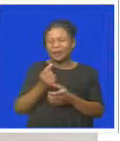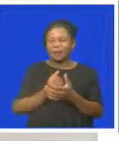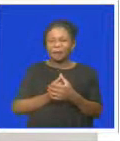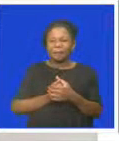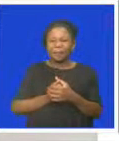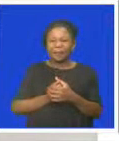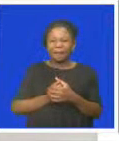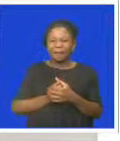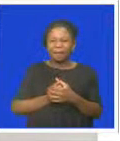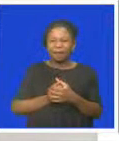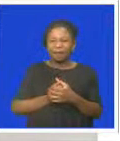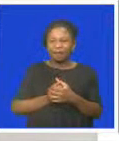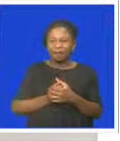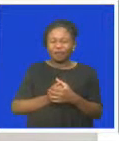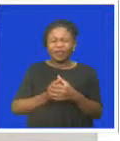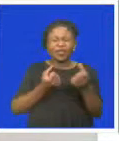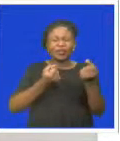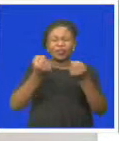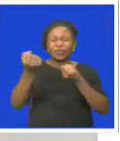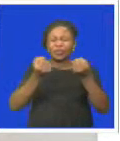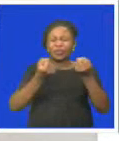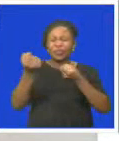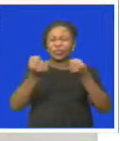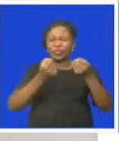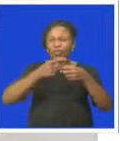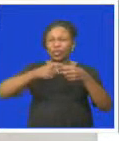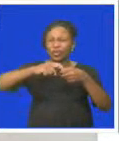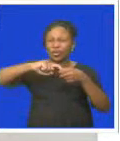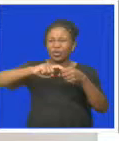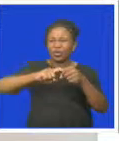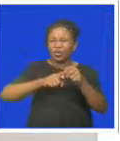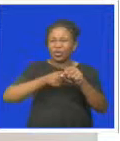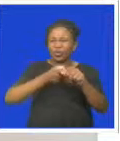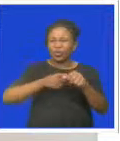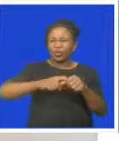Firefighters drive fire trucks and other